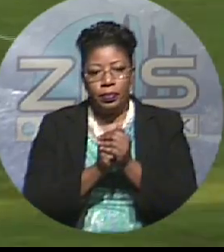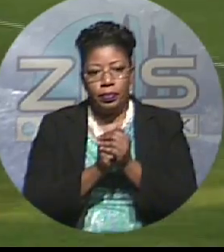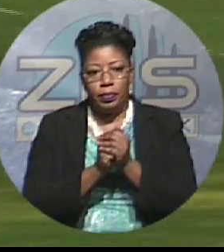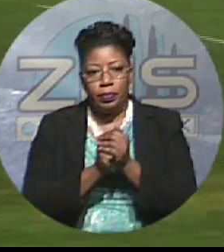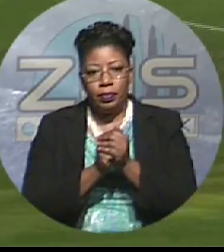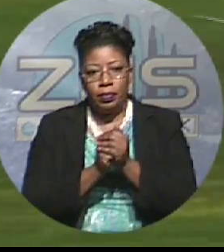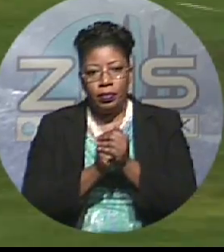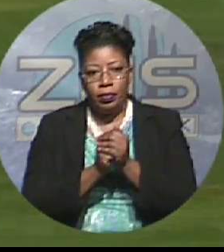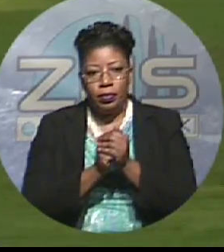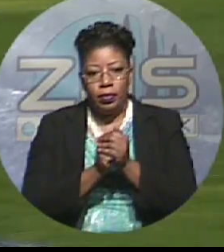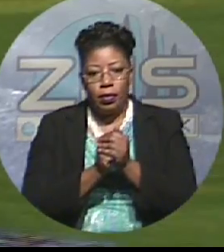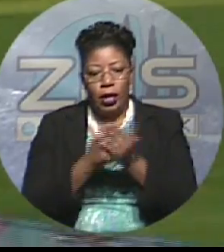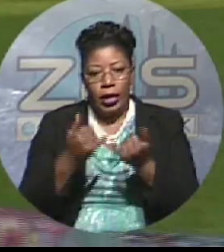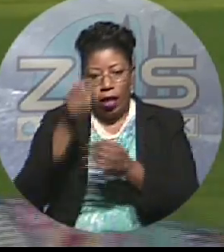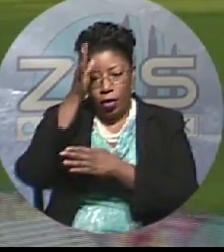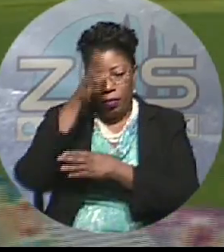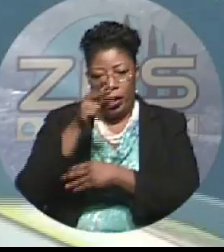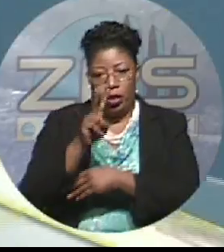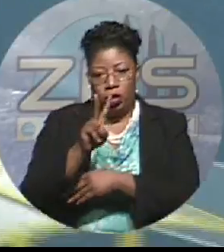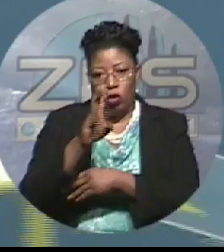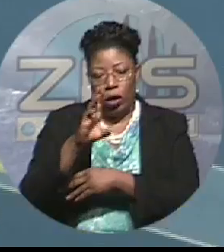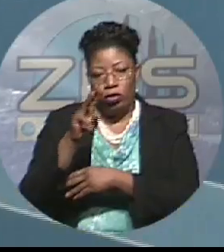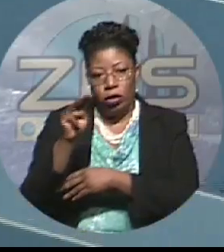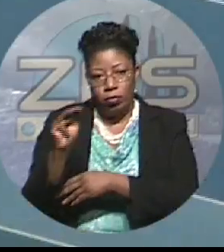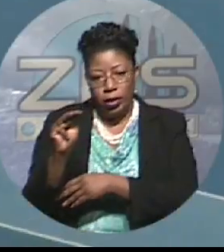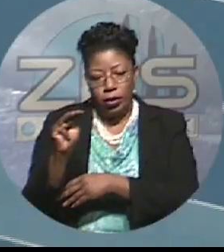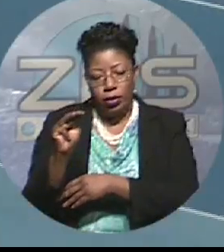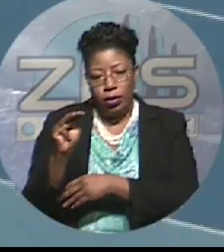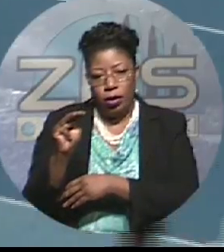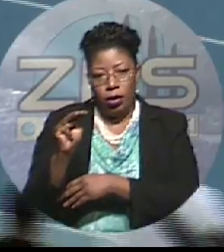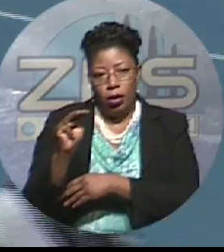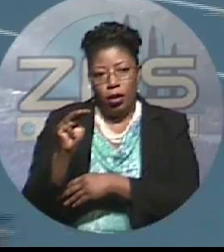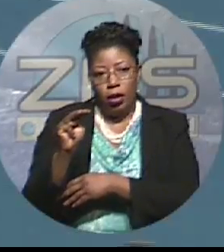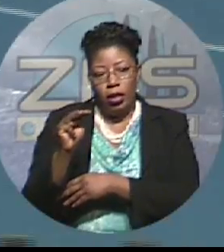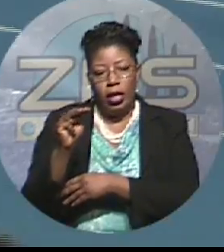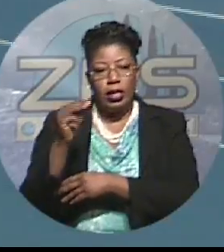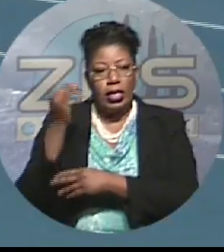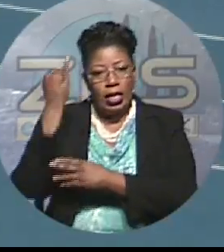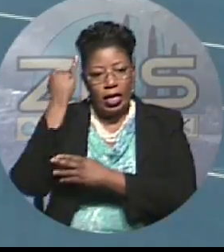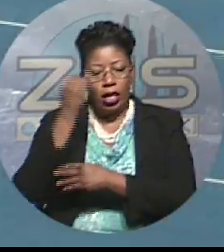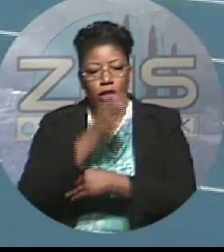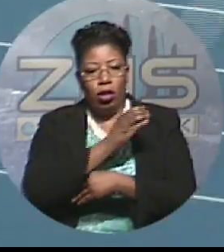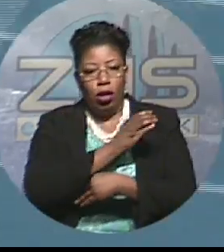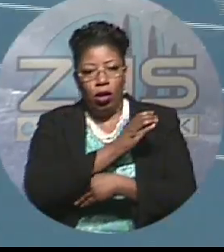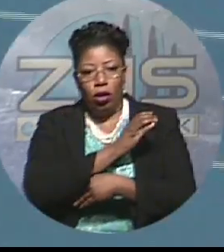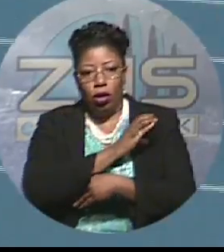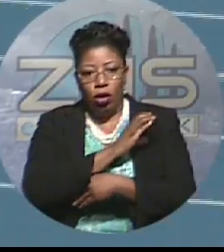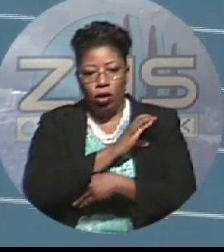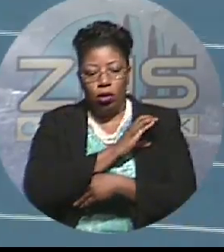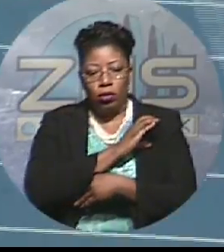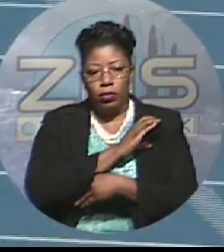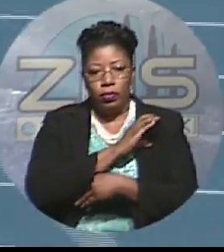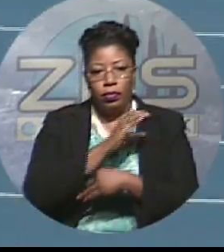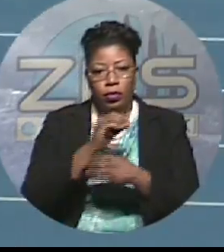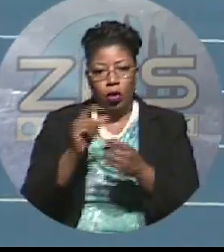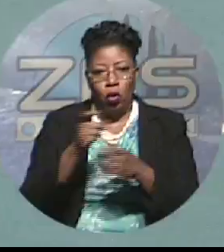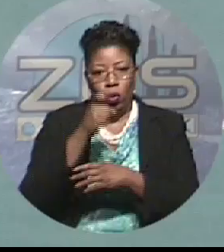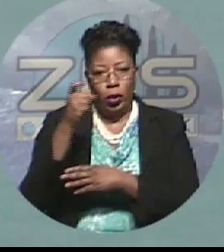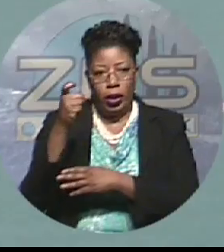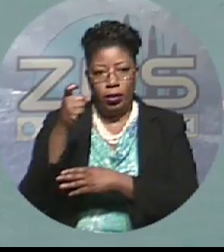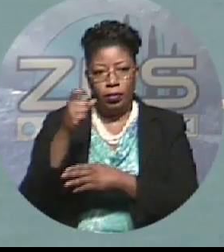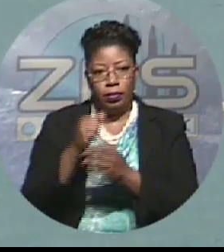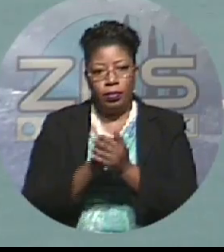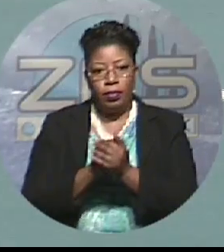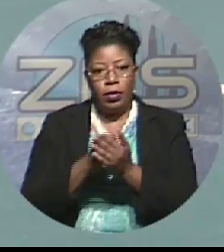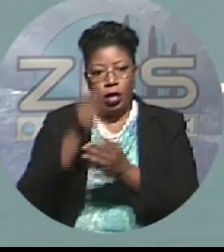college field lining up for the men's 200 meters. This one going the way of Ian Kerr. He wins in 20.72.